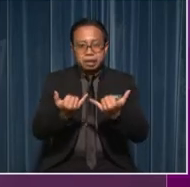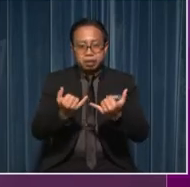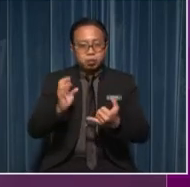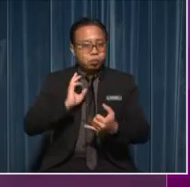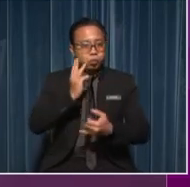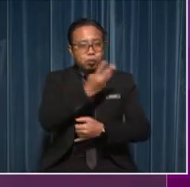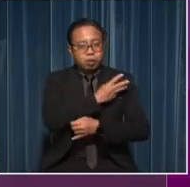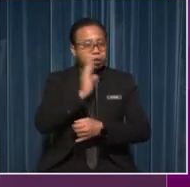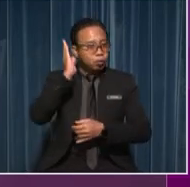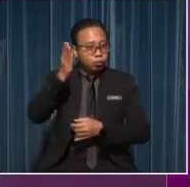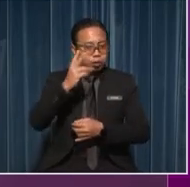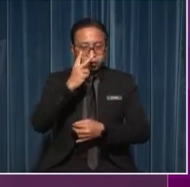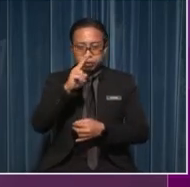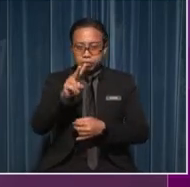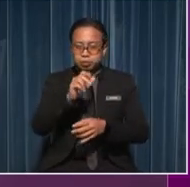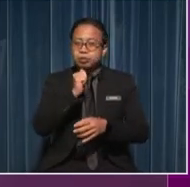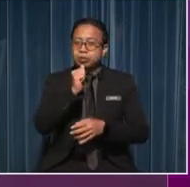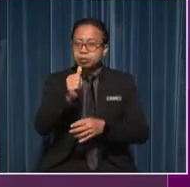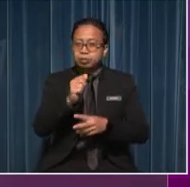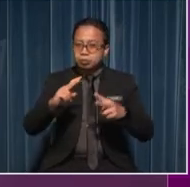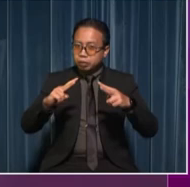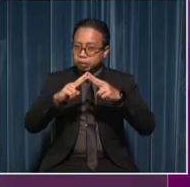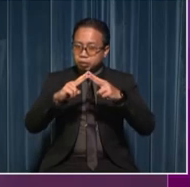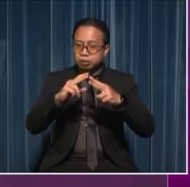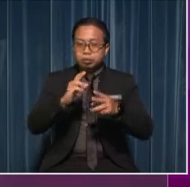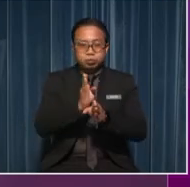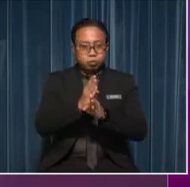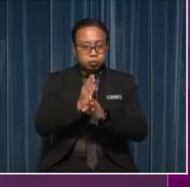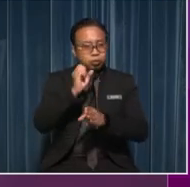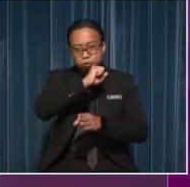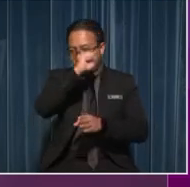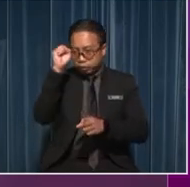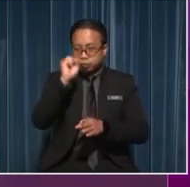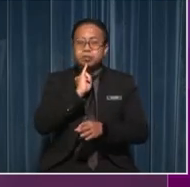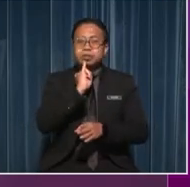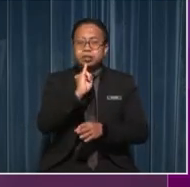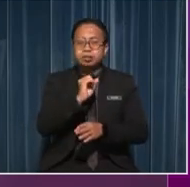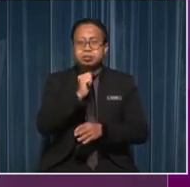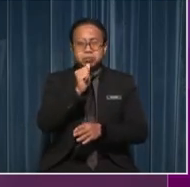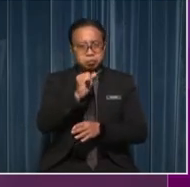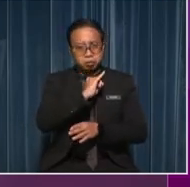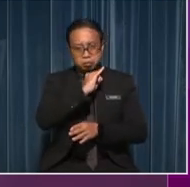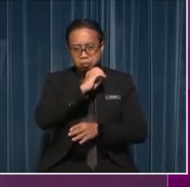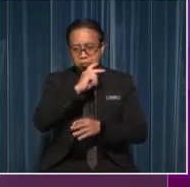see what a non-prism shape is. What do you understand by non-prism?